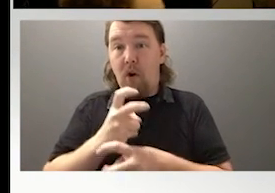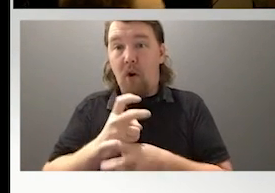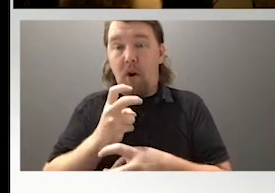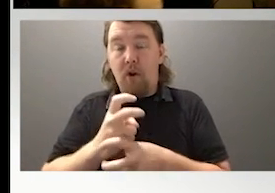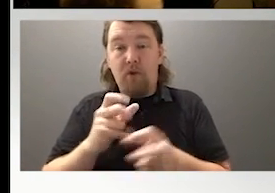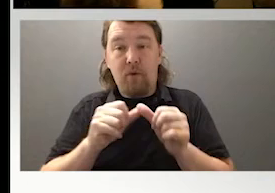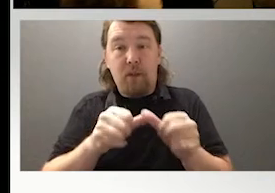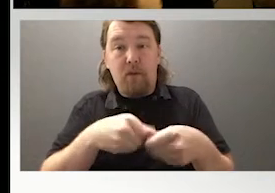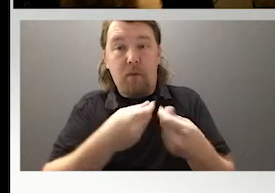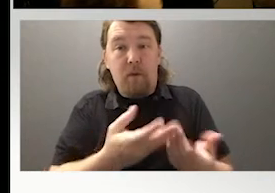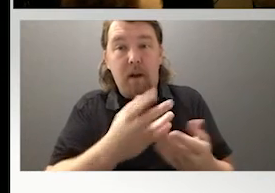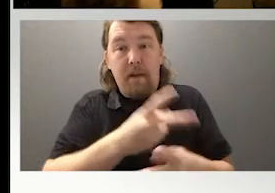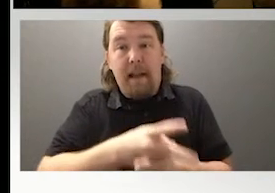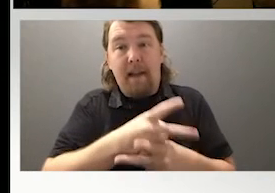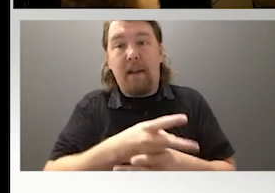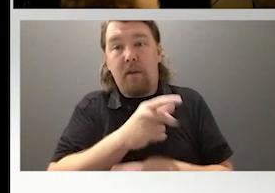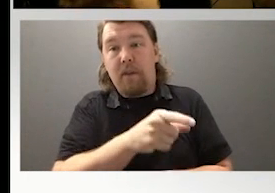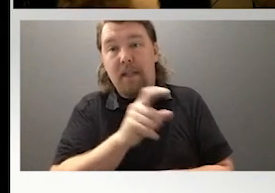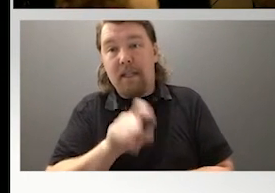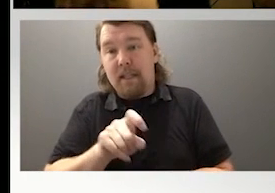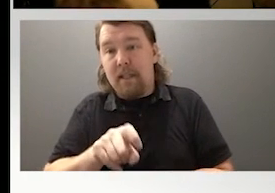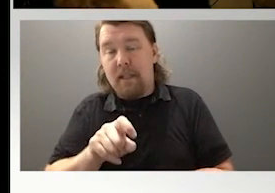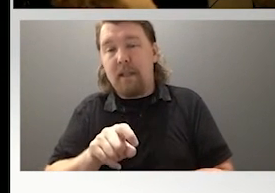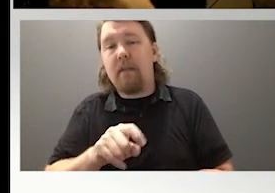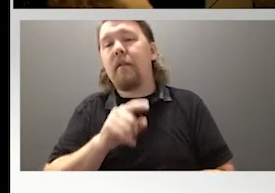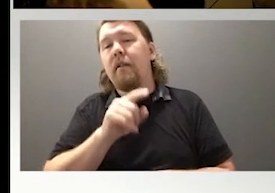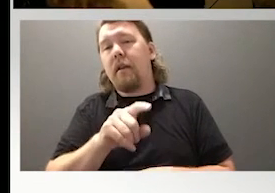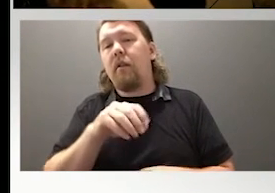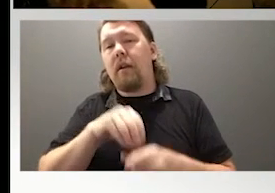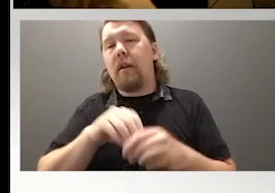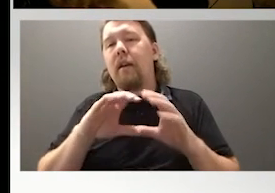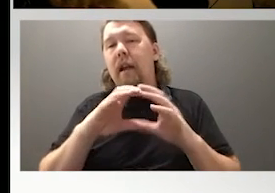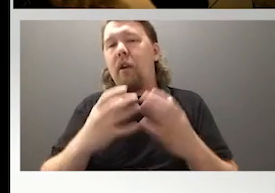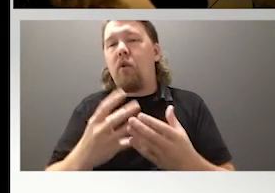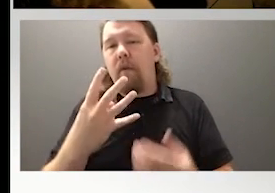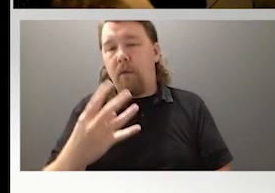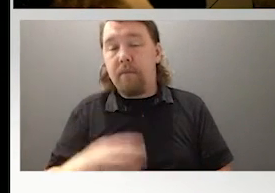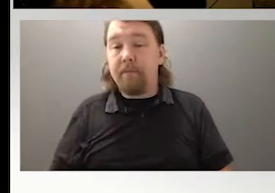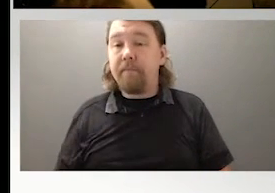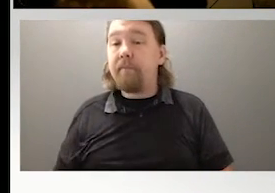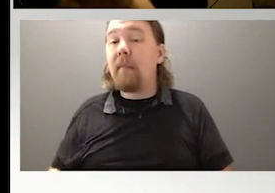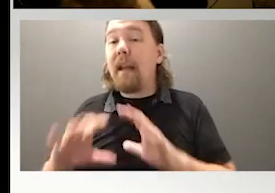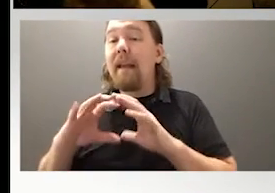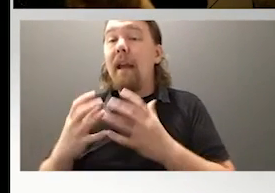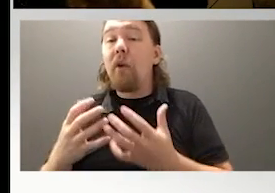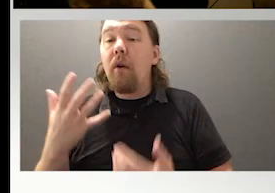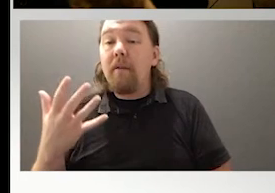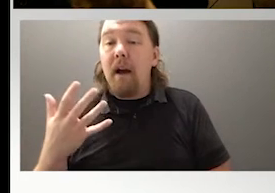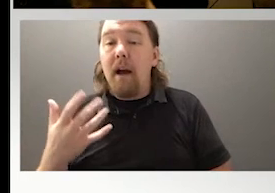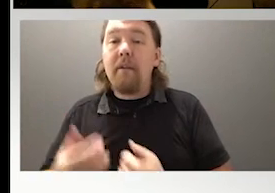or continue to provide the care, they will go into category 4. Category 5 are those who are